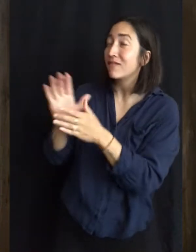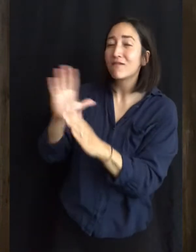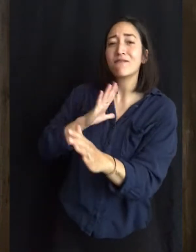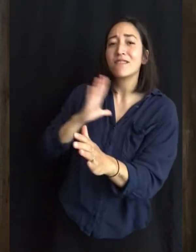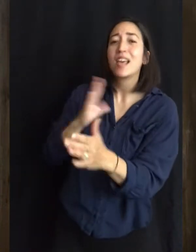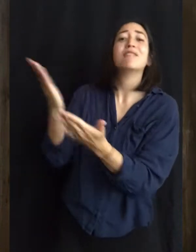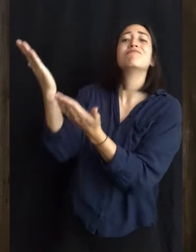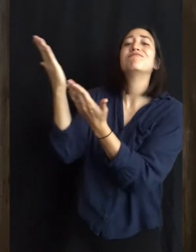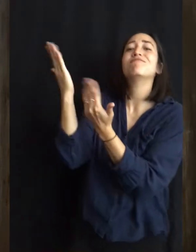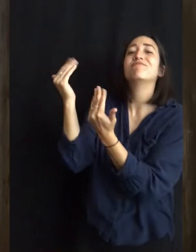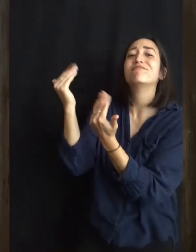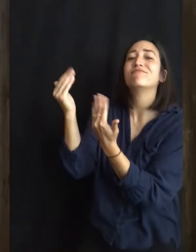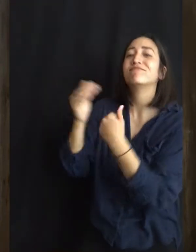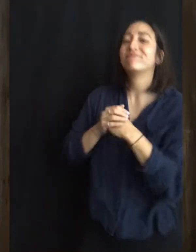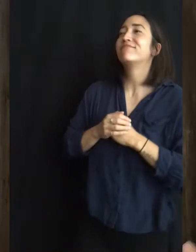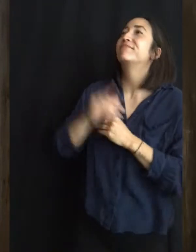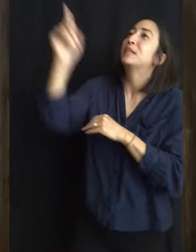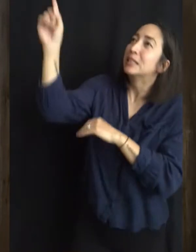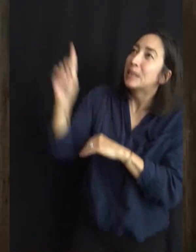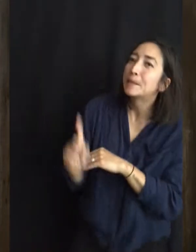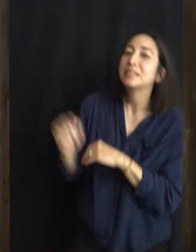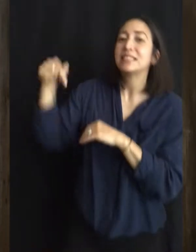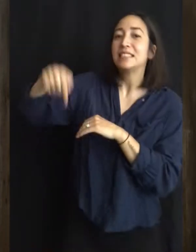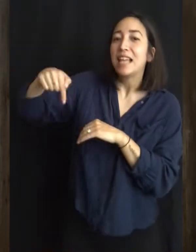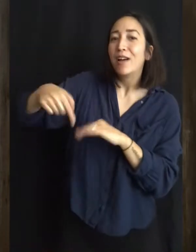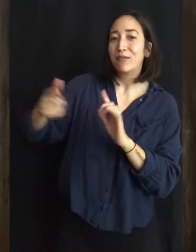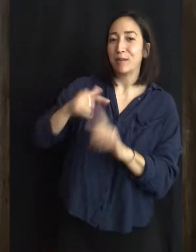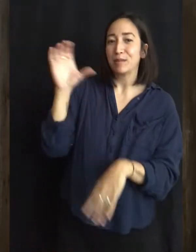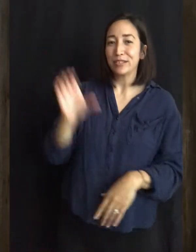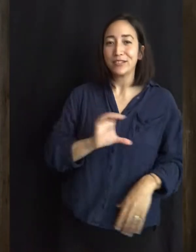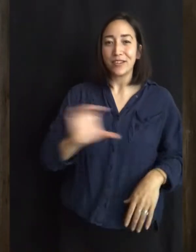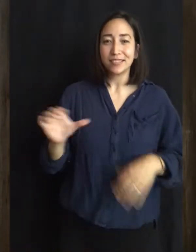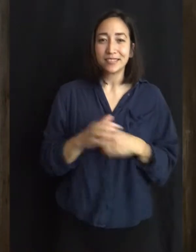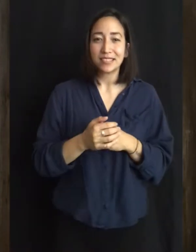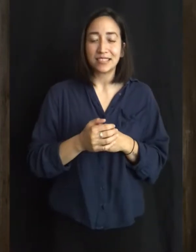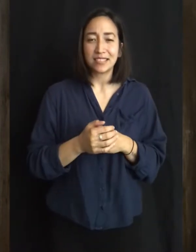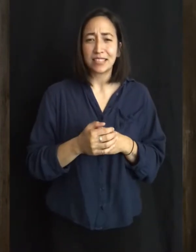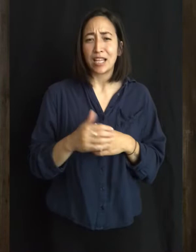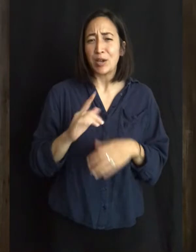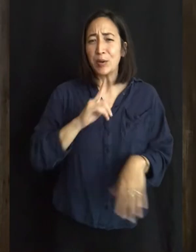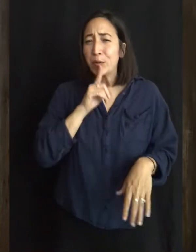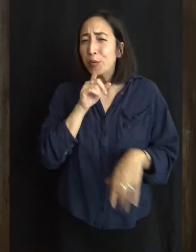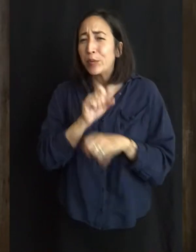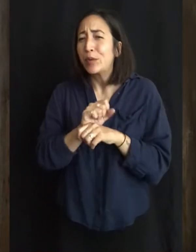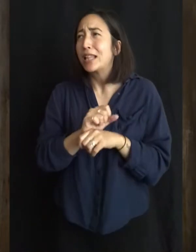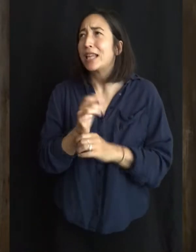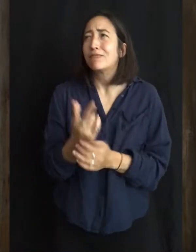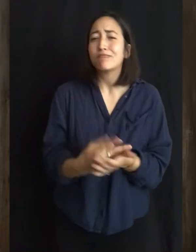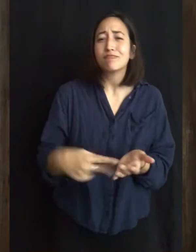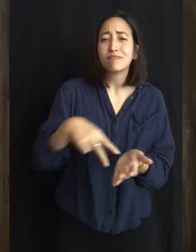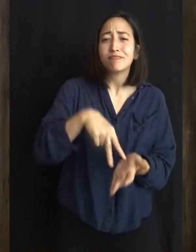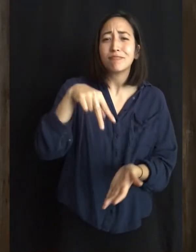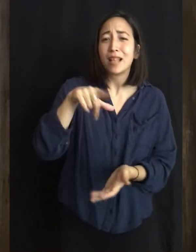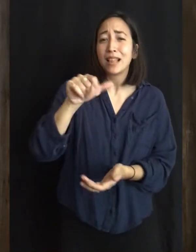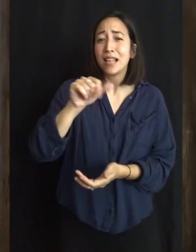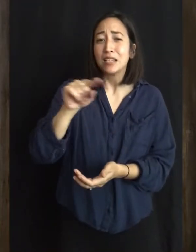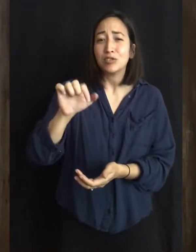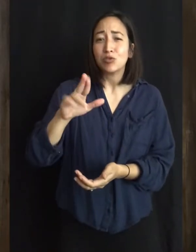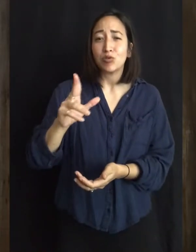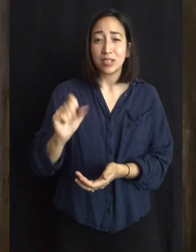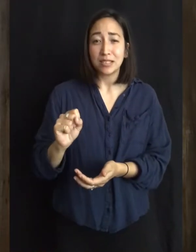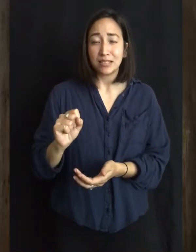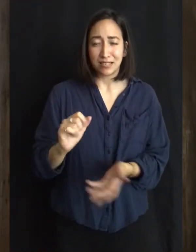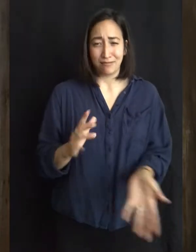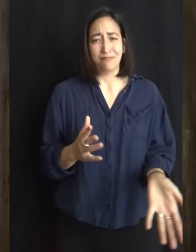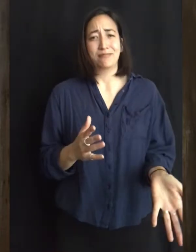go ahead. Go ahead, bring yourself down, take yourself up. You know, he raised Lazarus from the dead. Who is this guy that can't even take himself off